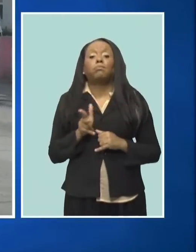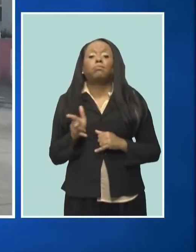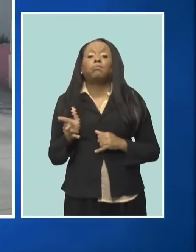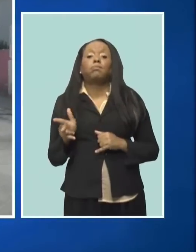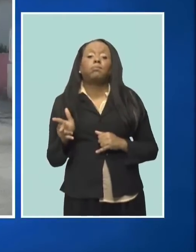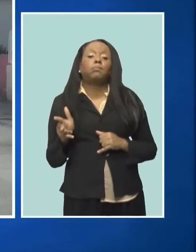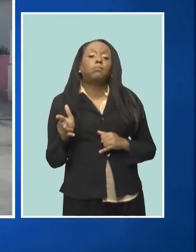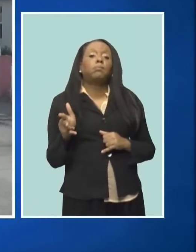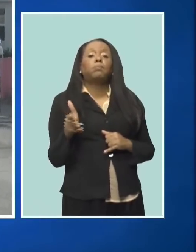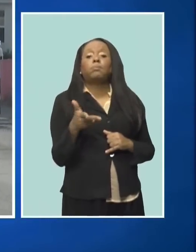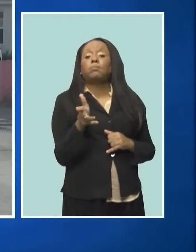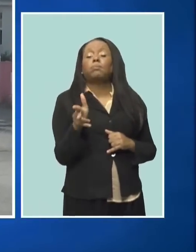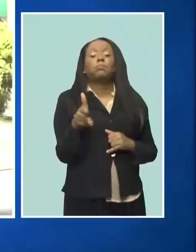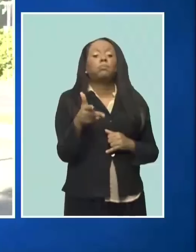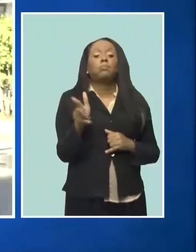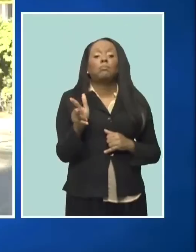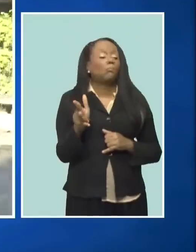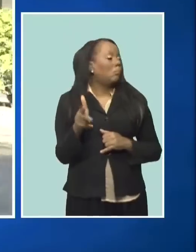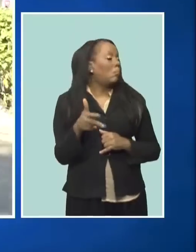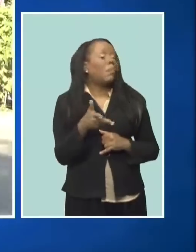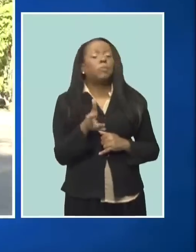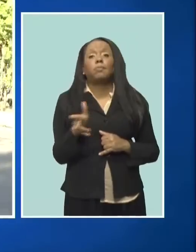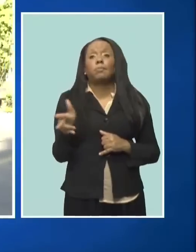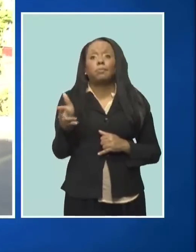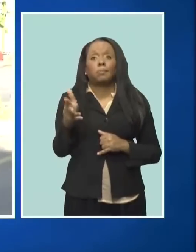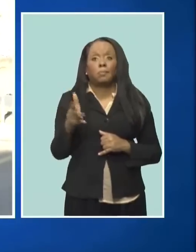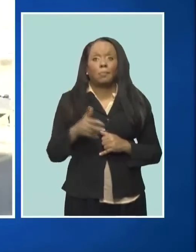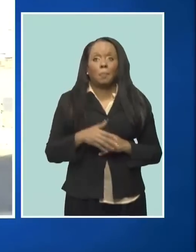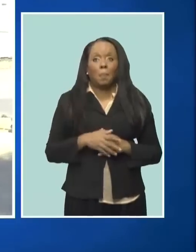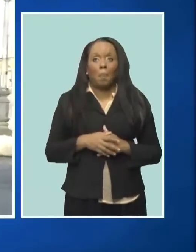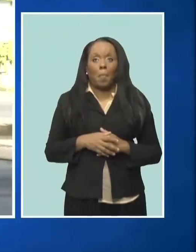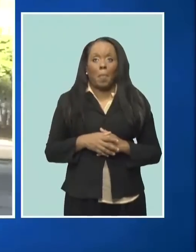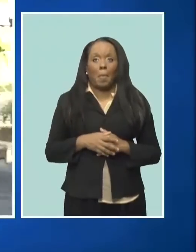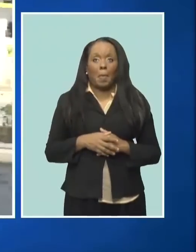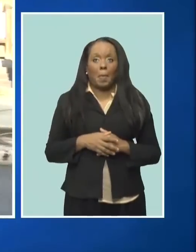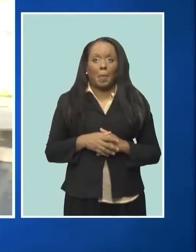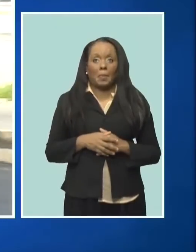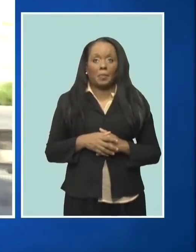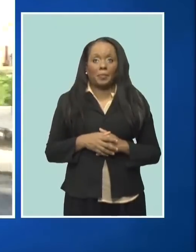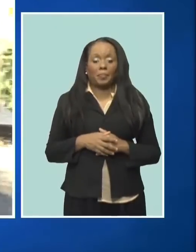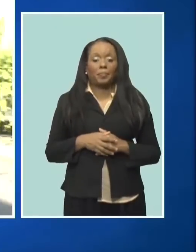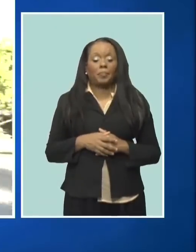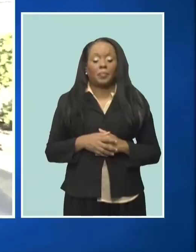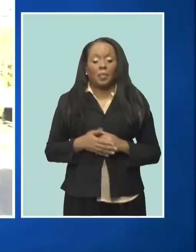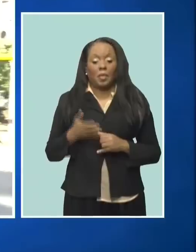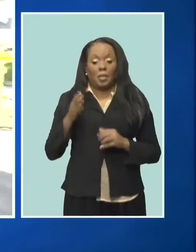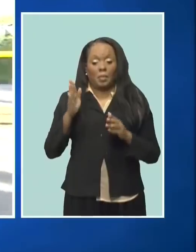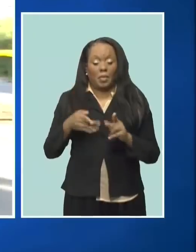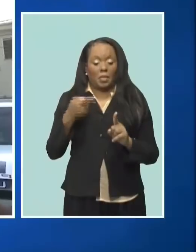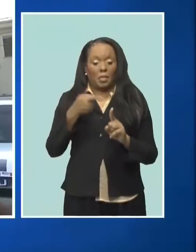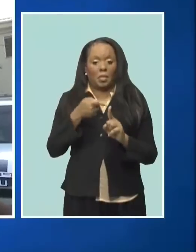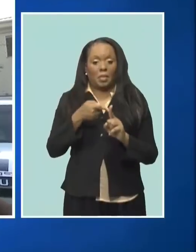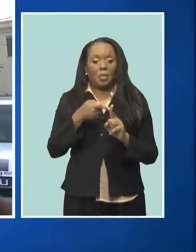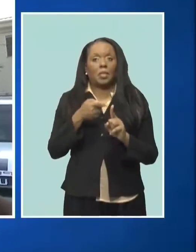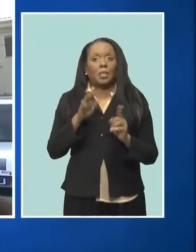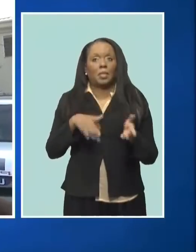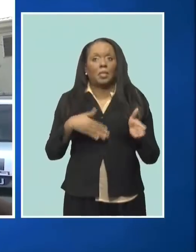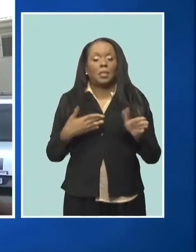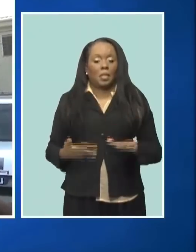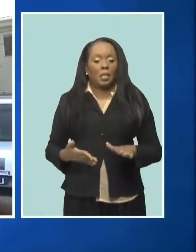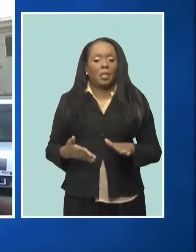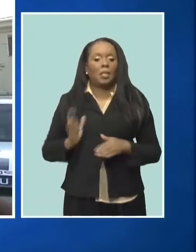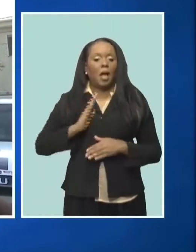how far, but a fair distance. Now, that pedestrian turned out to be one of our own,